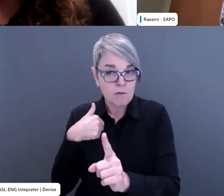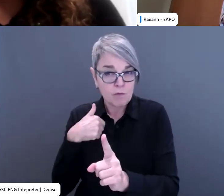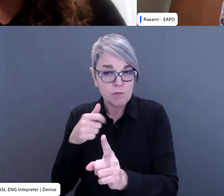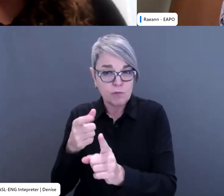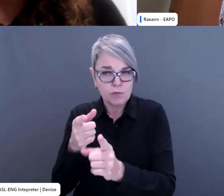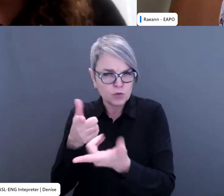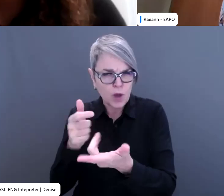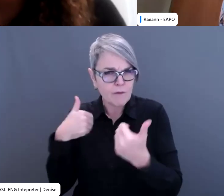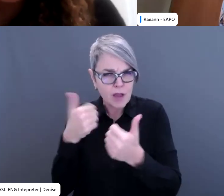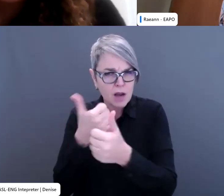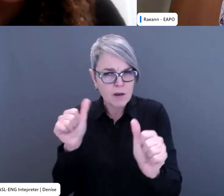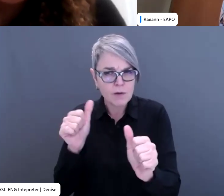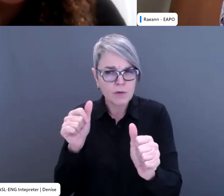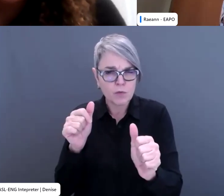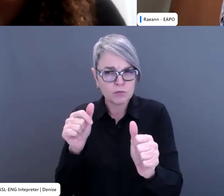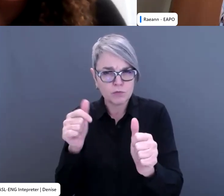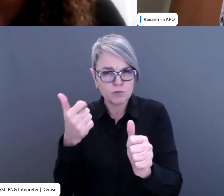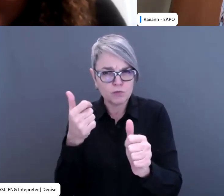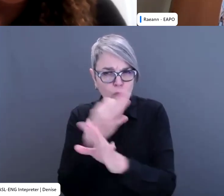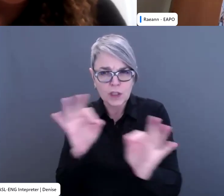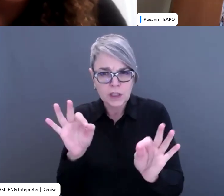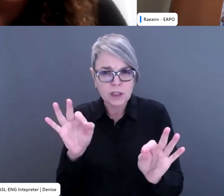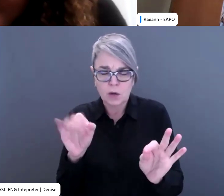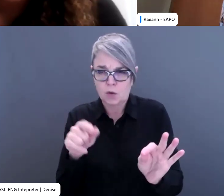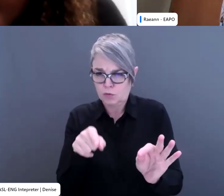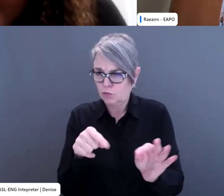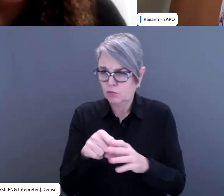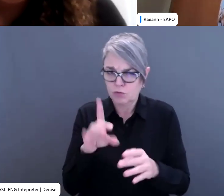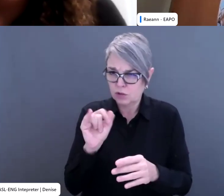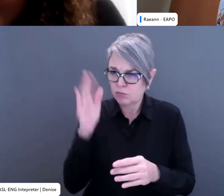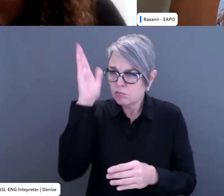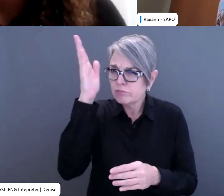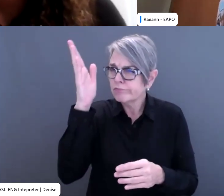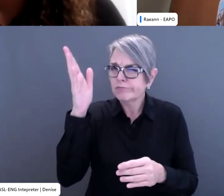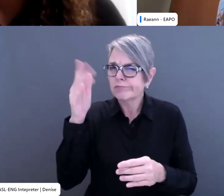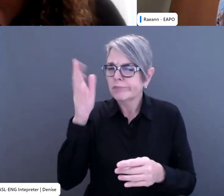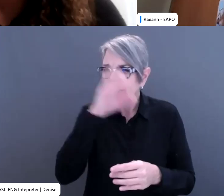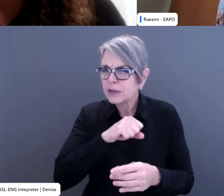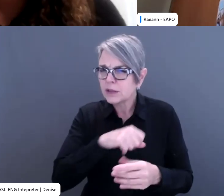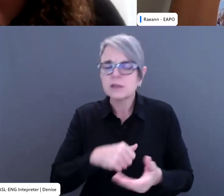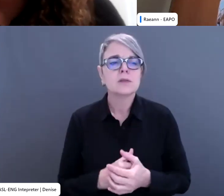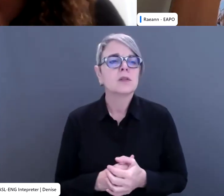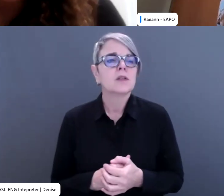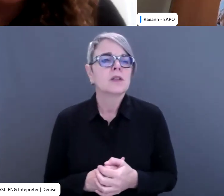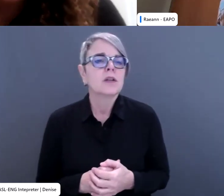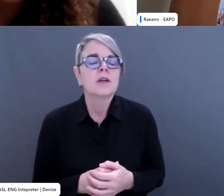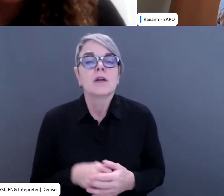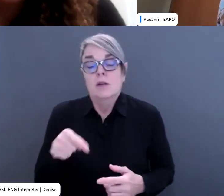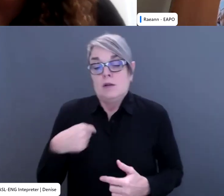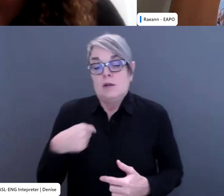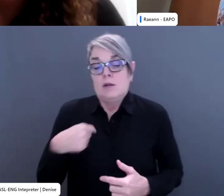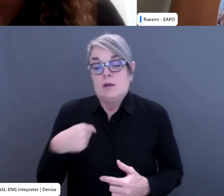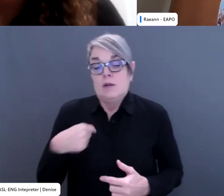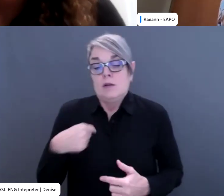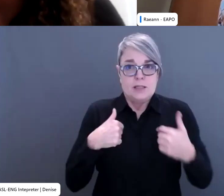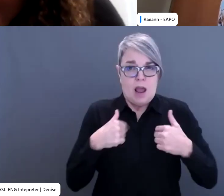so I can only speak for TD because I don't know what the other banks have. And I don't know